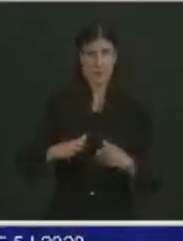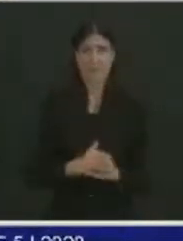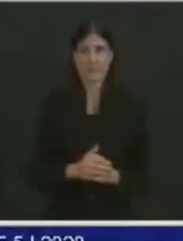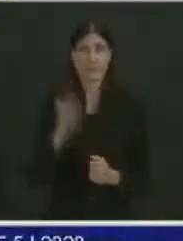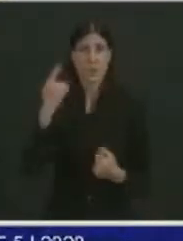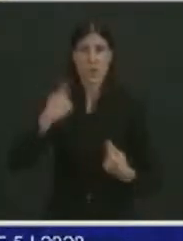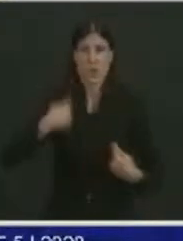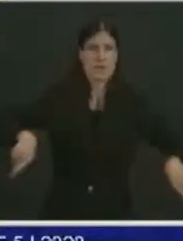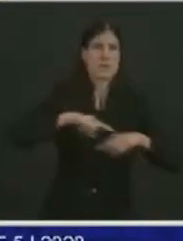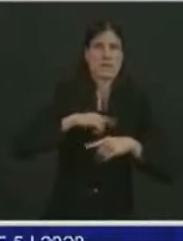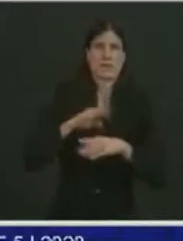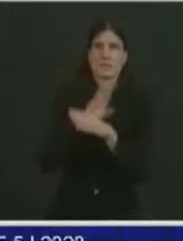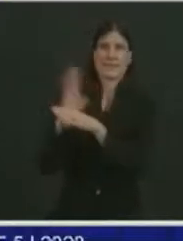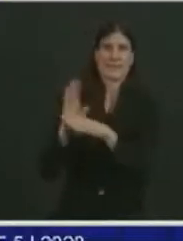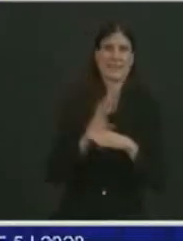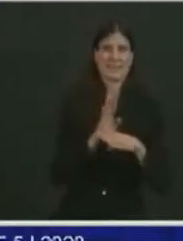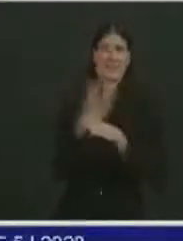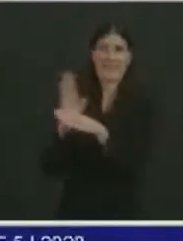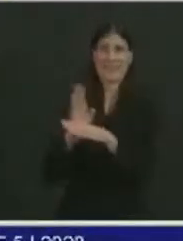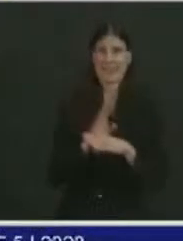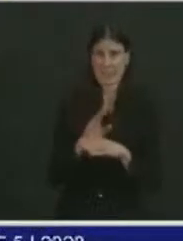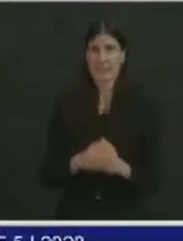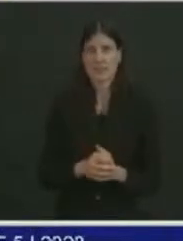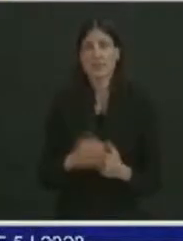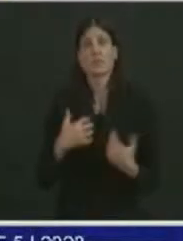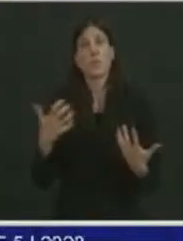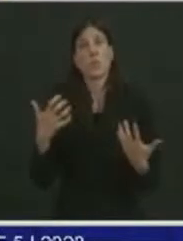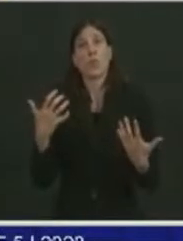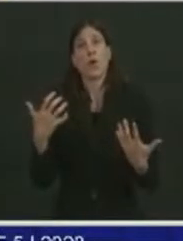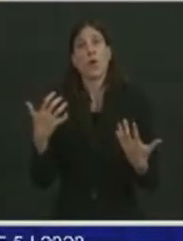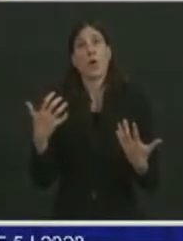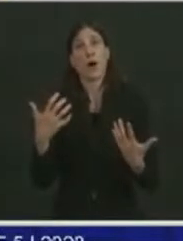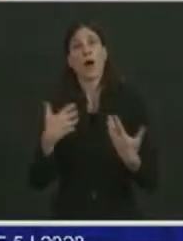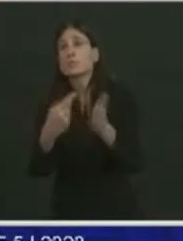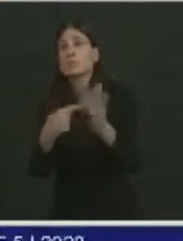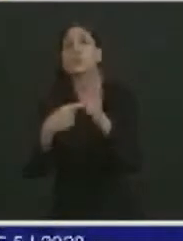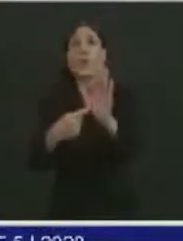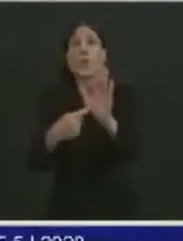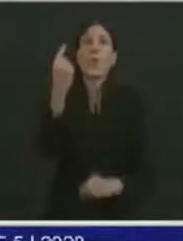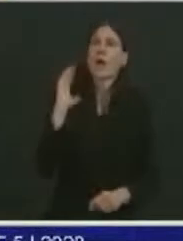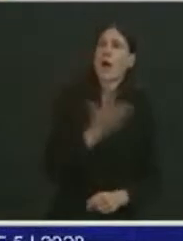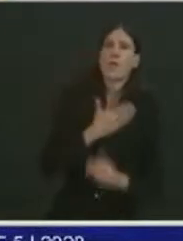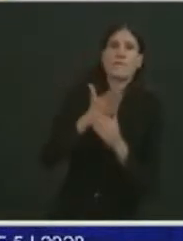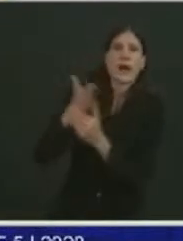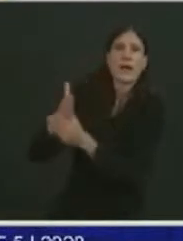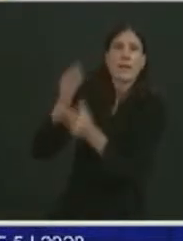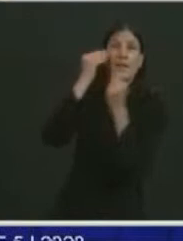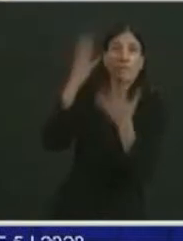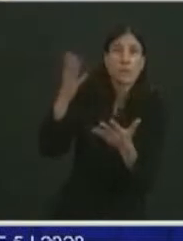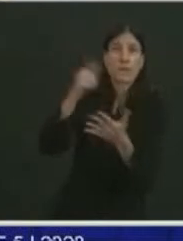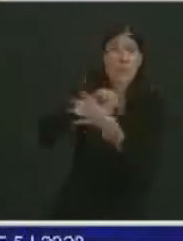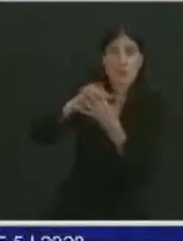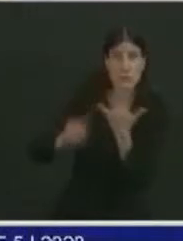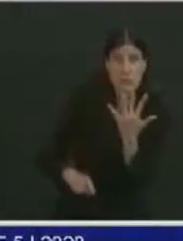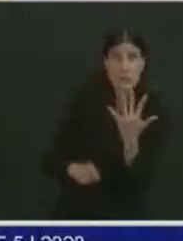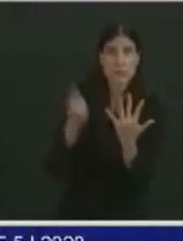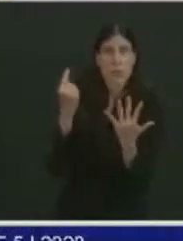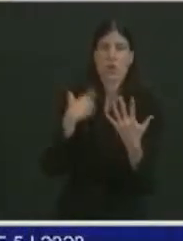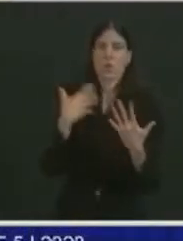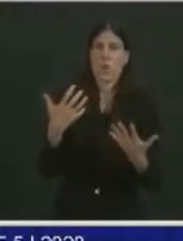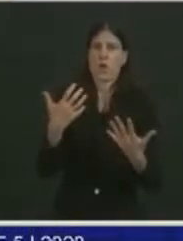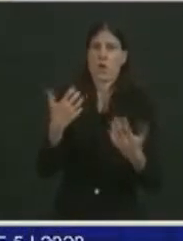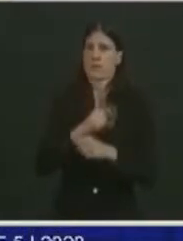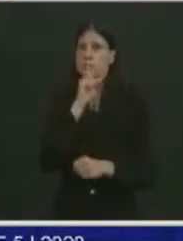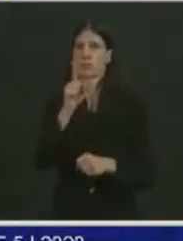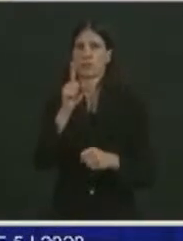you. I'm for transparency. If we think we can get rid of the extra